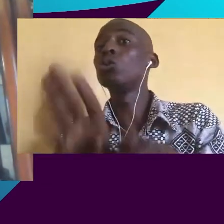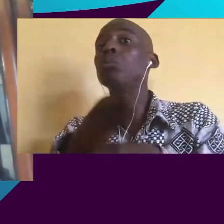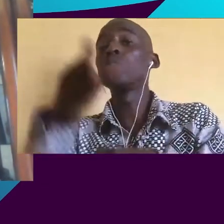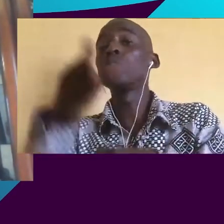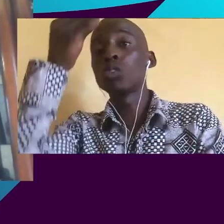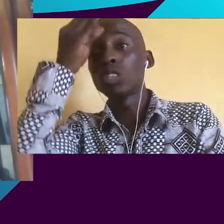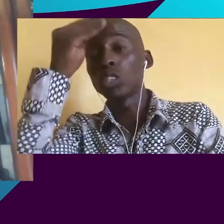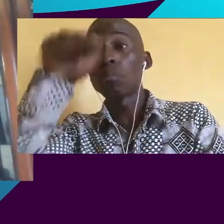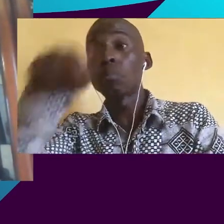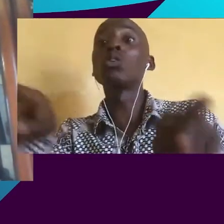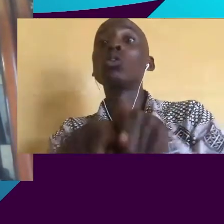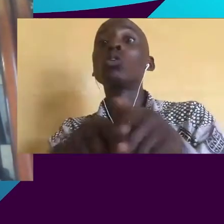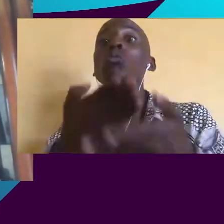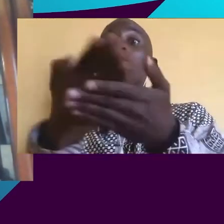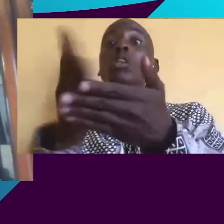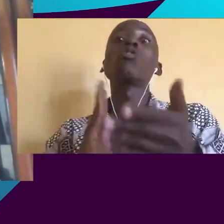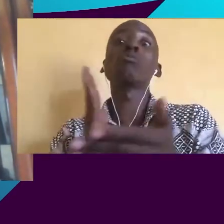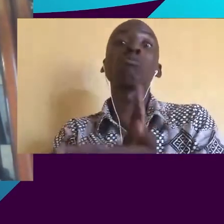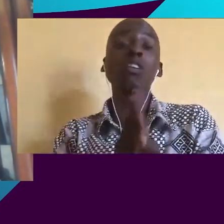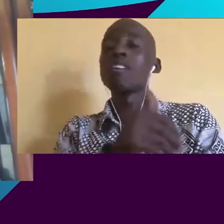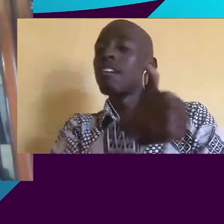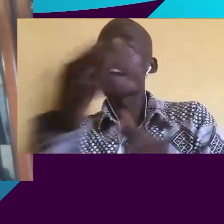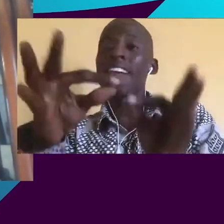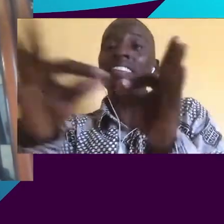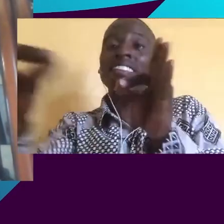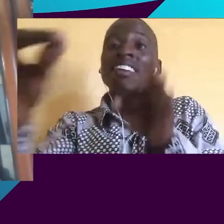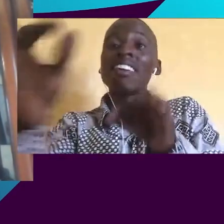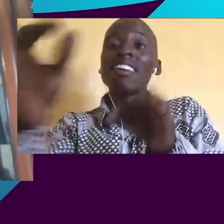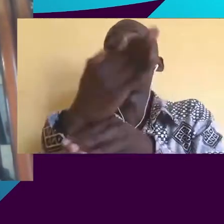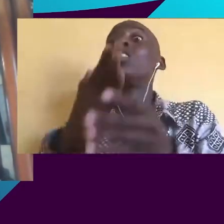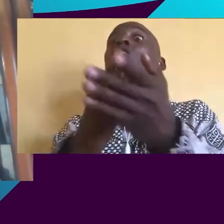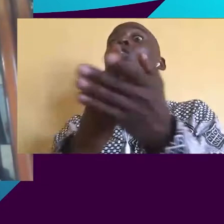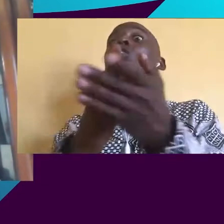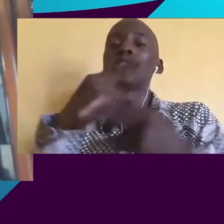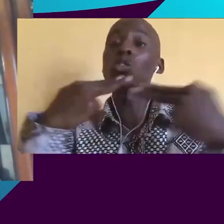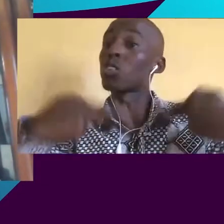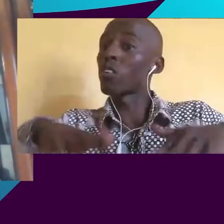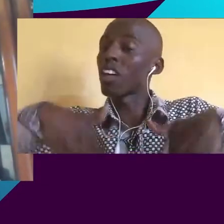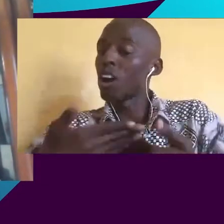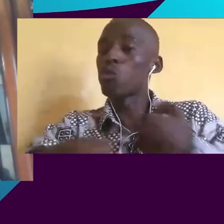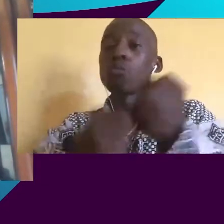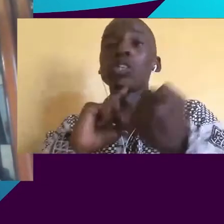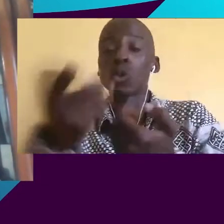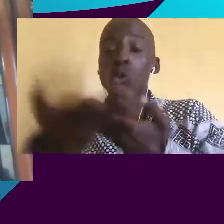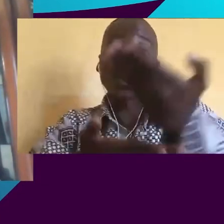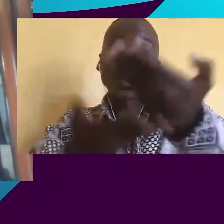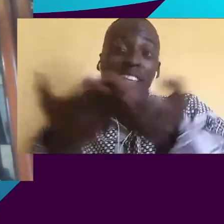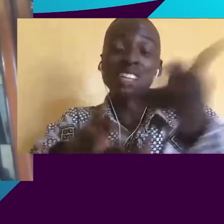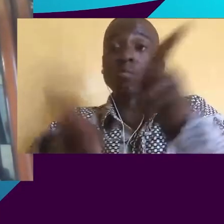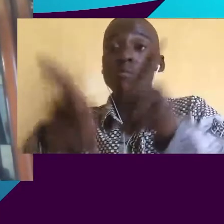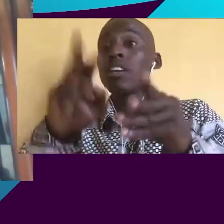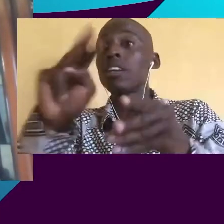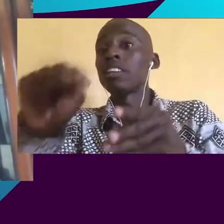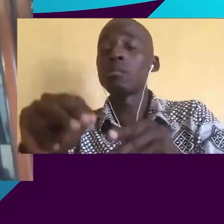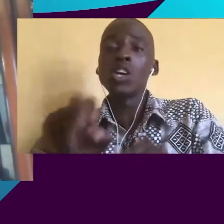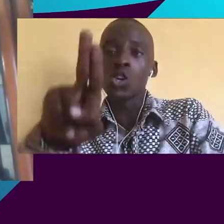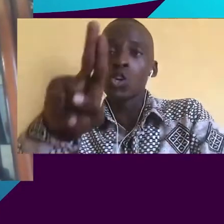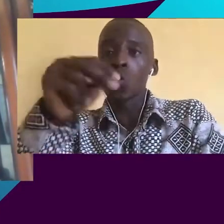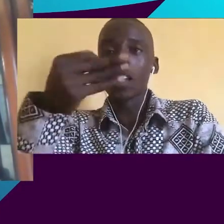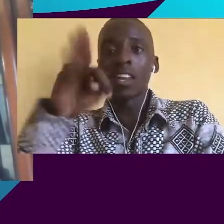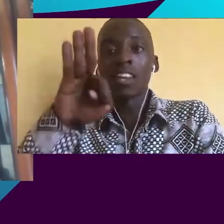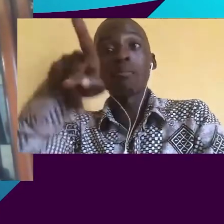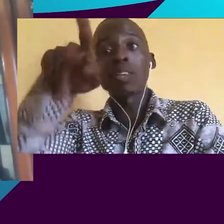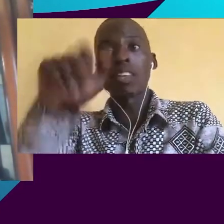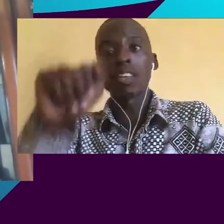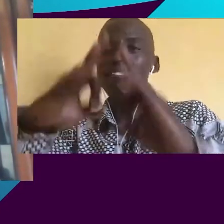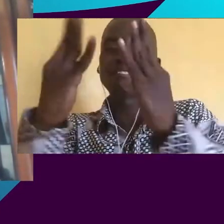on board other line ministries, Minister of Health. How do we try to make sure that we engage people like them, the UNFPA, family, the